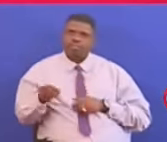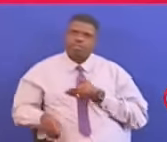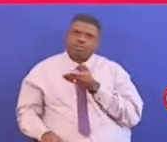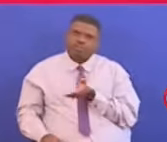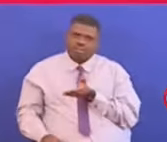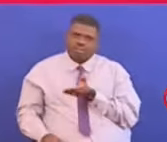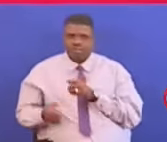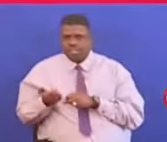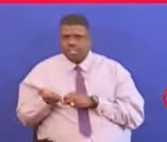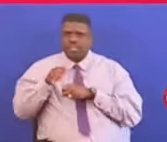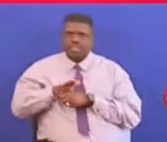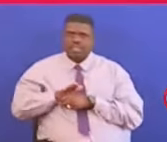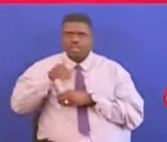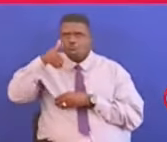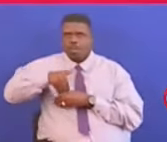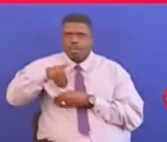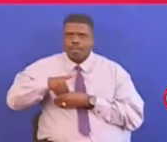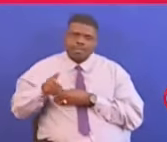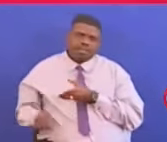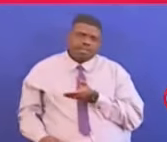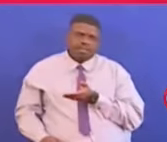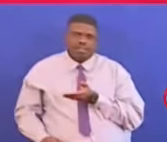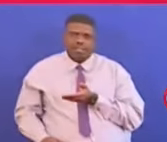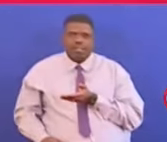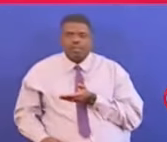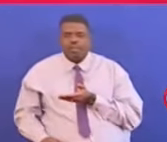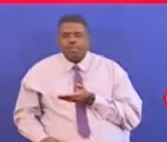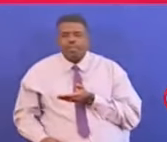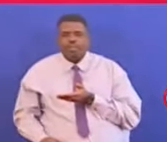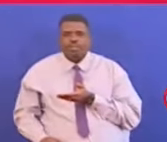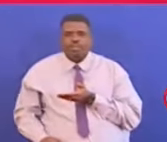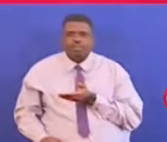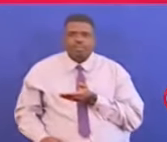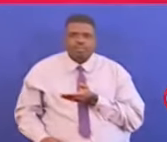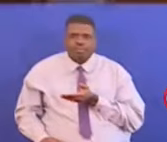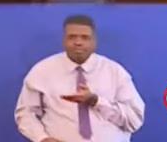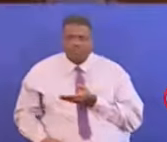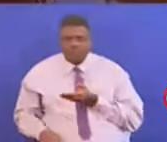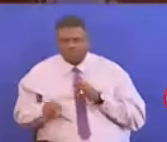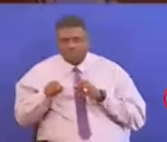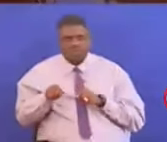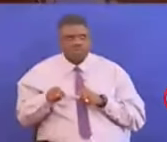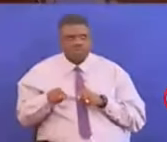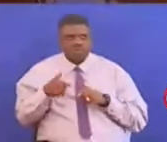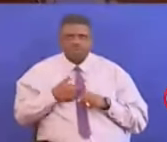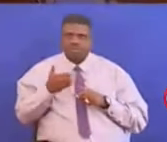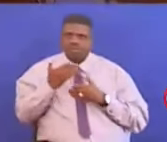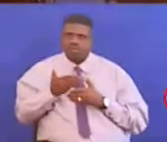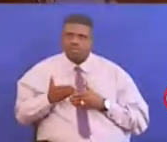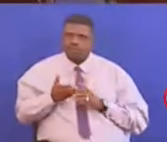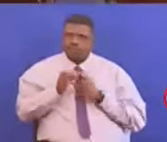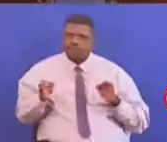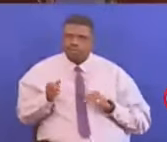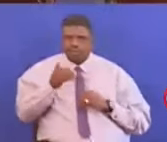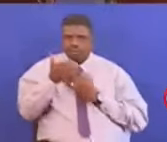a technical member in drafting the Vision 2050. So I understand very well my country